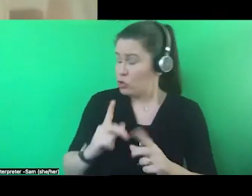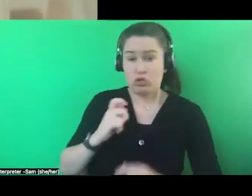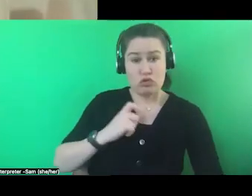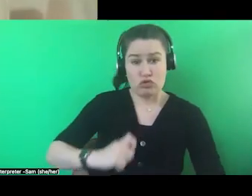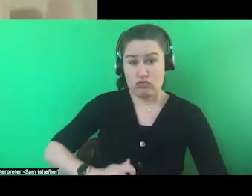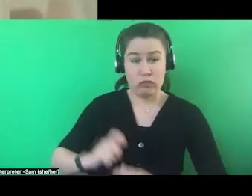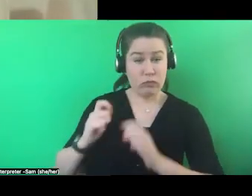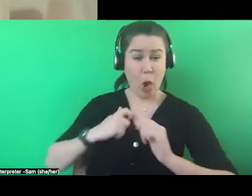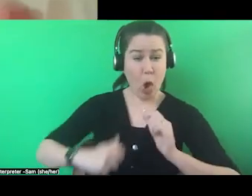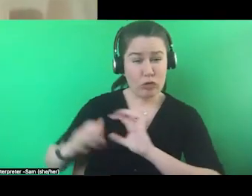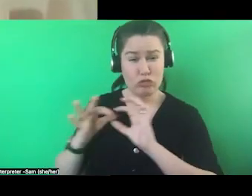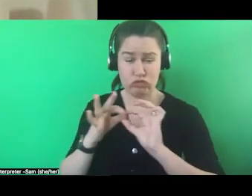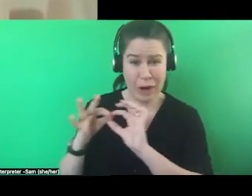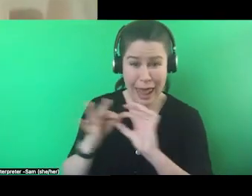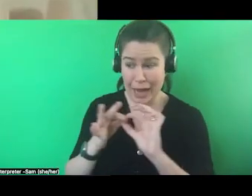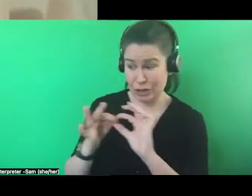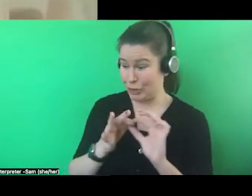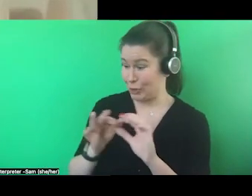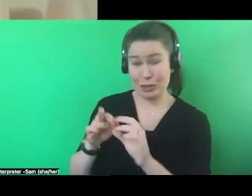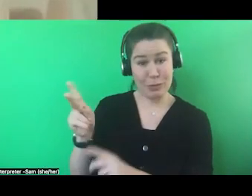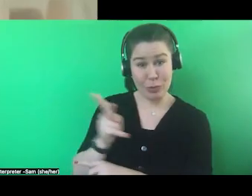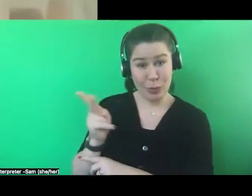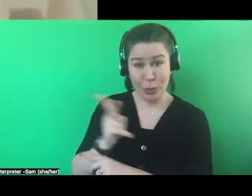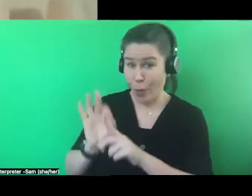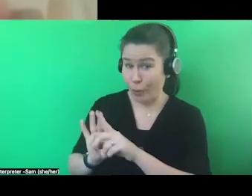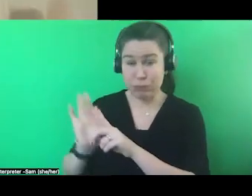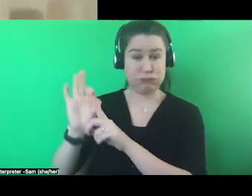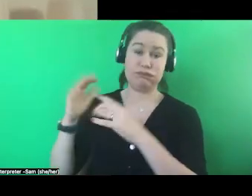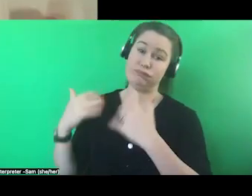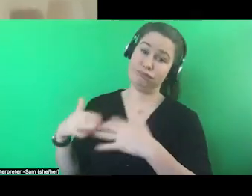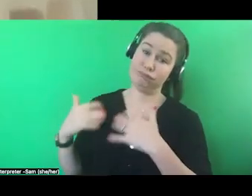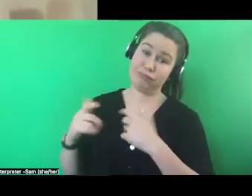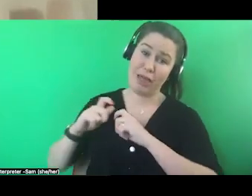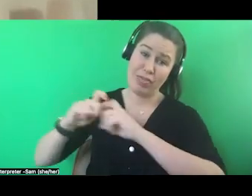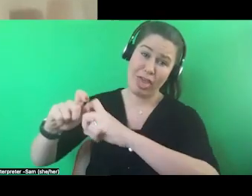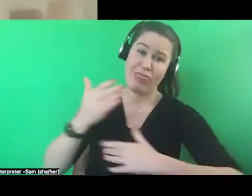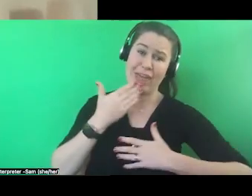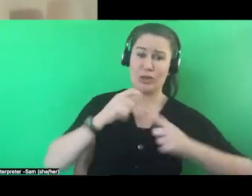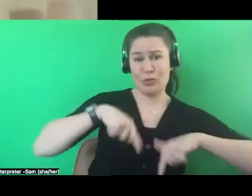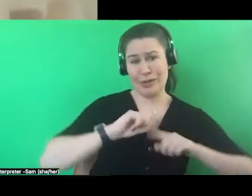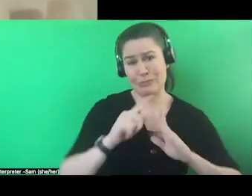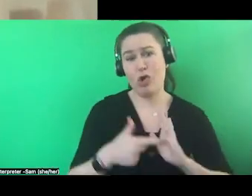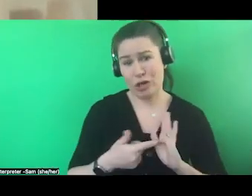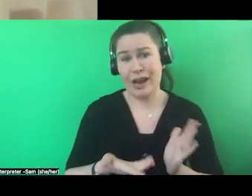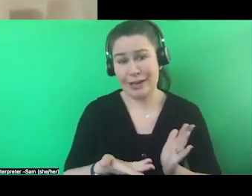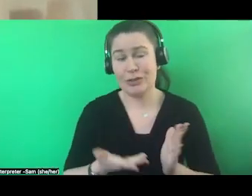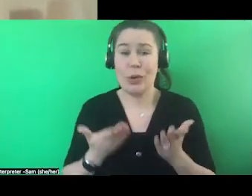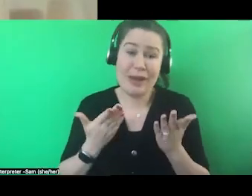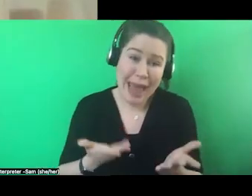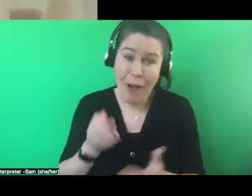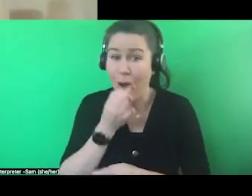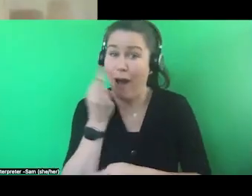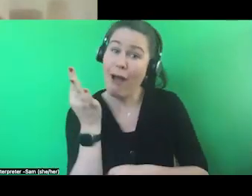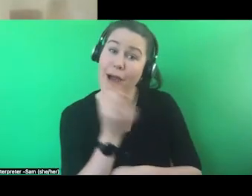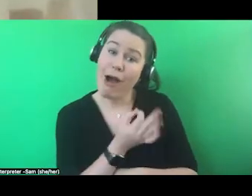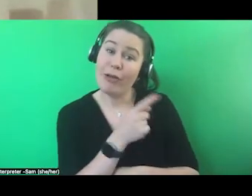been improved and has continued thanks to Open Dialogo. So I kindly ask Chiara to